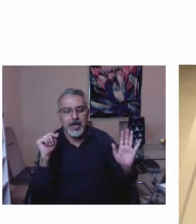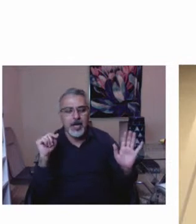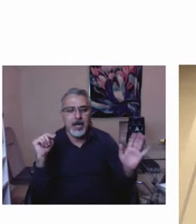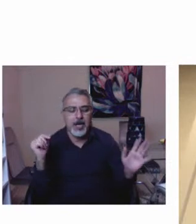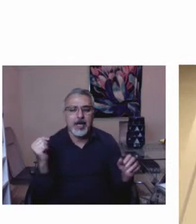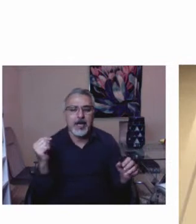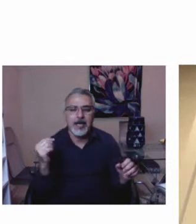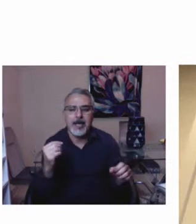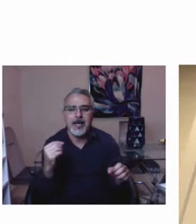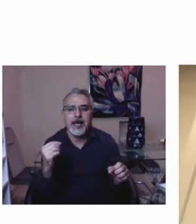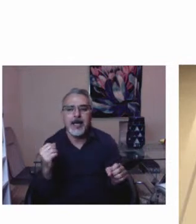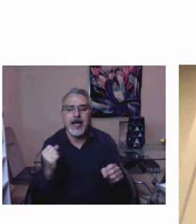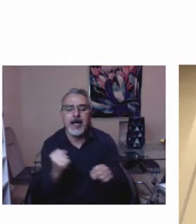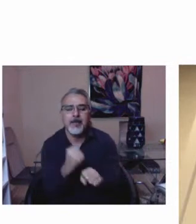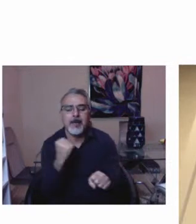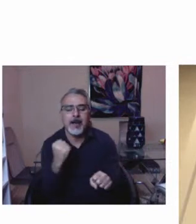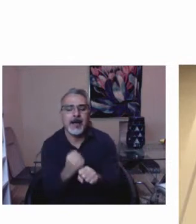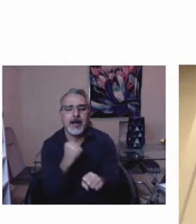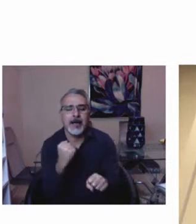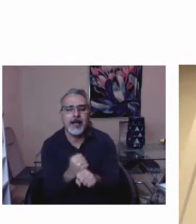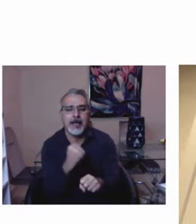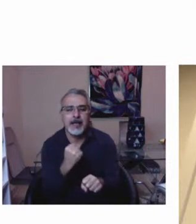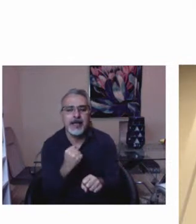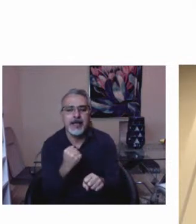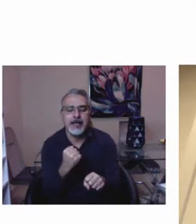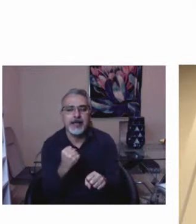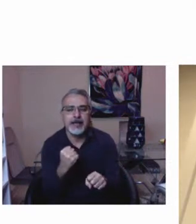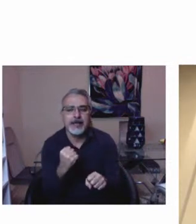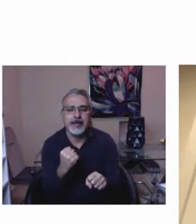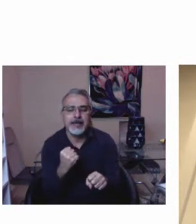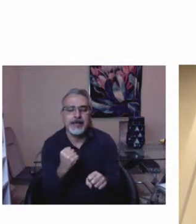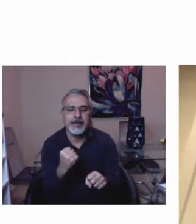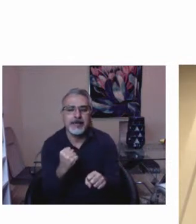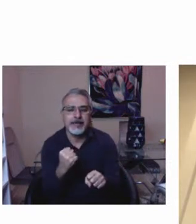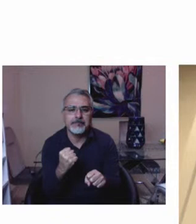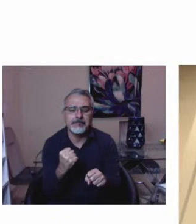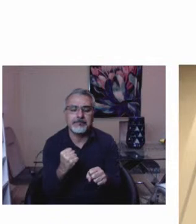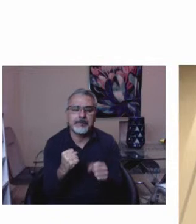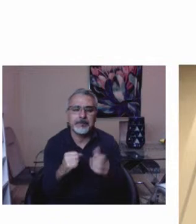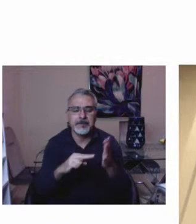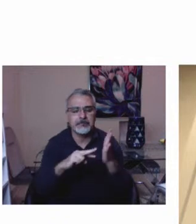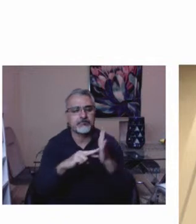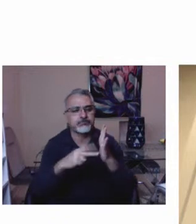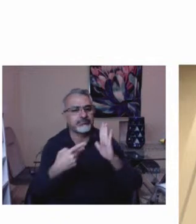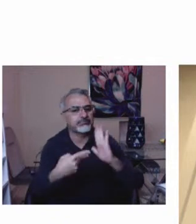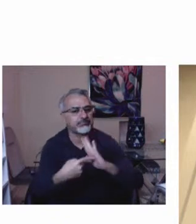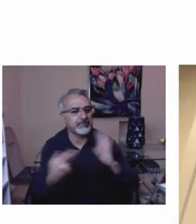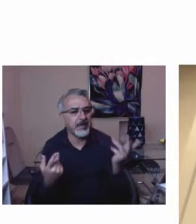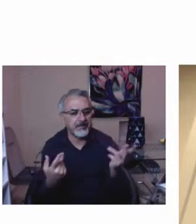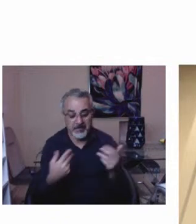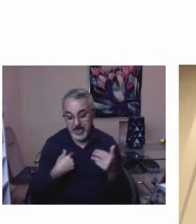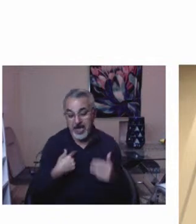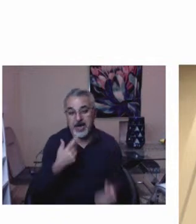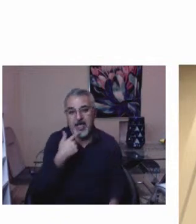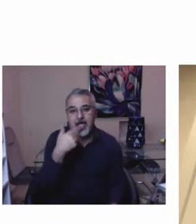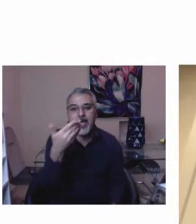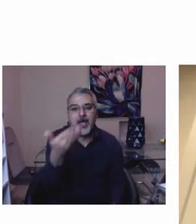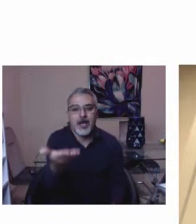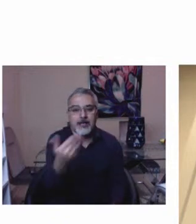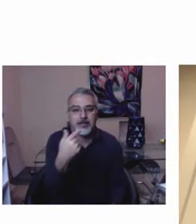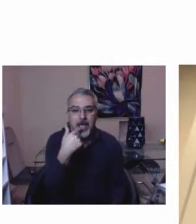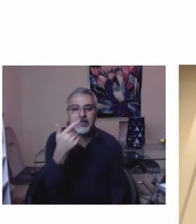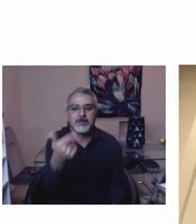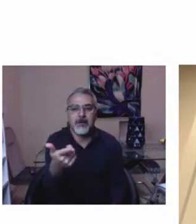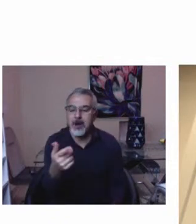right there. However, I want to also talk a little bit about the exciting efforts that we are trying to put in place to meet, you know, to